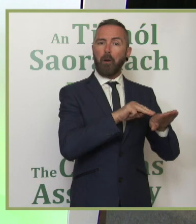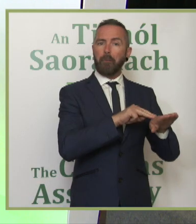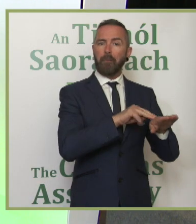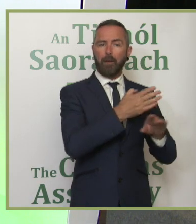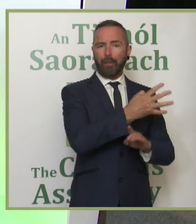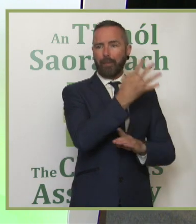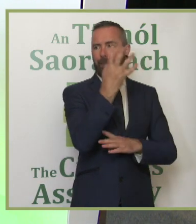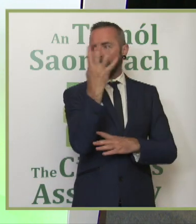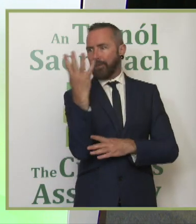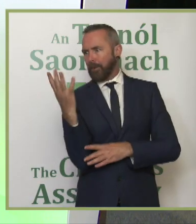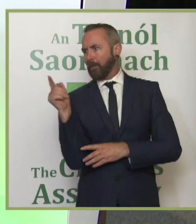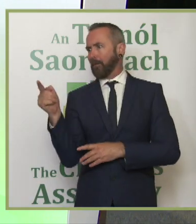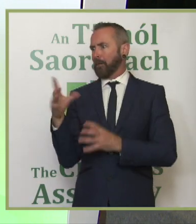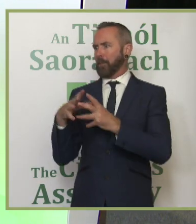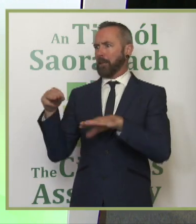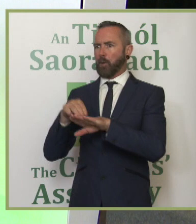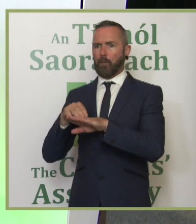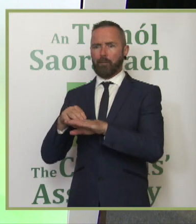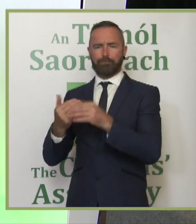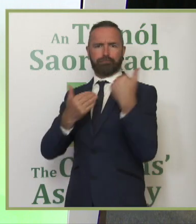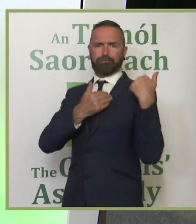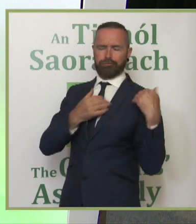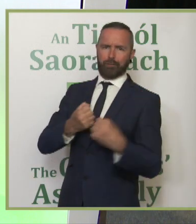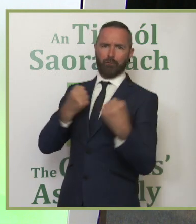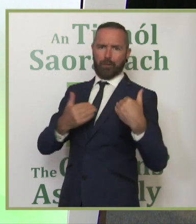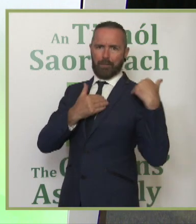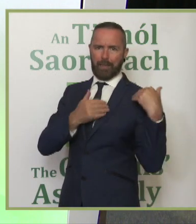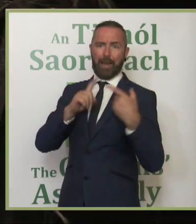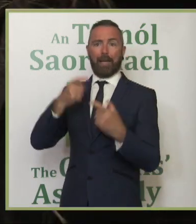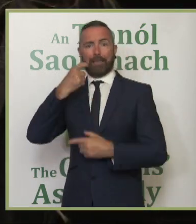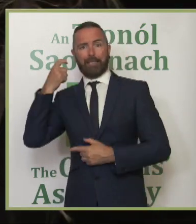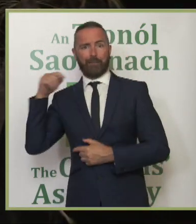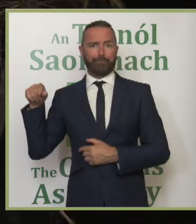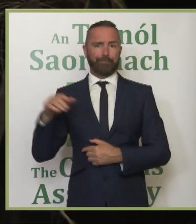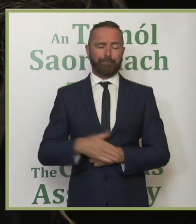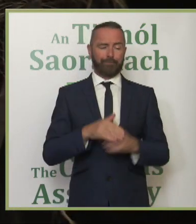to problematic, up into chronic dependence and ending in addiction.